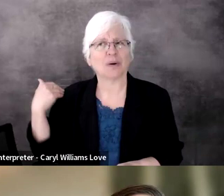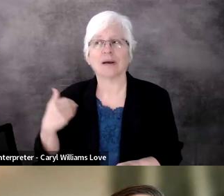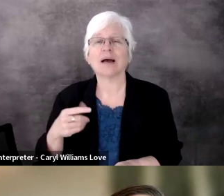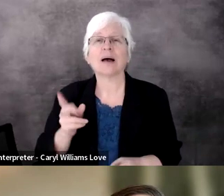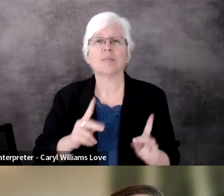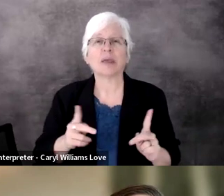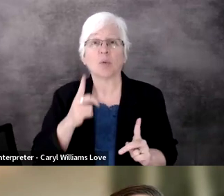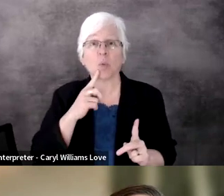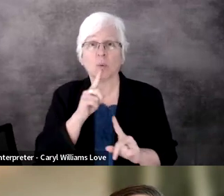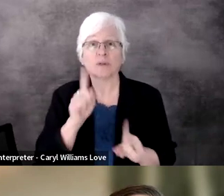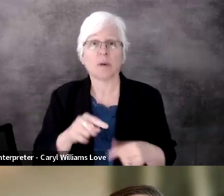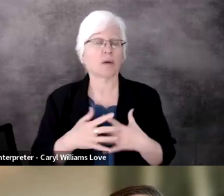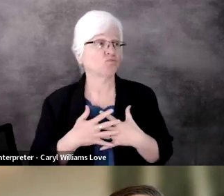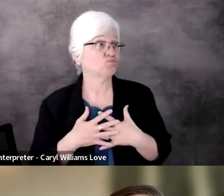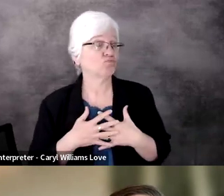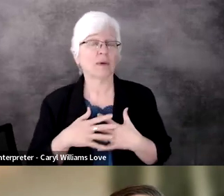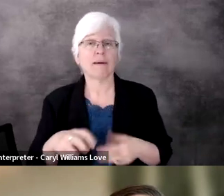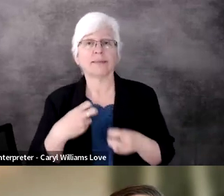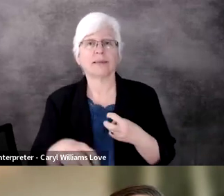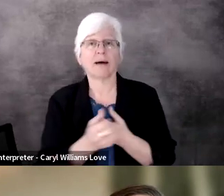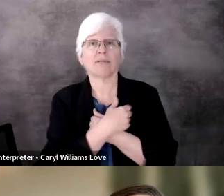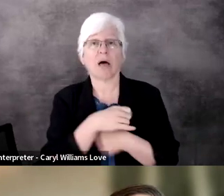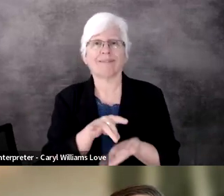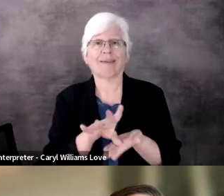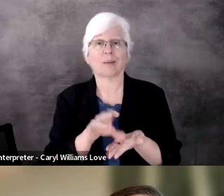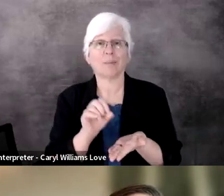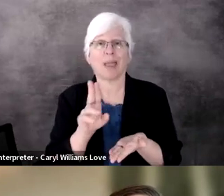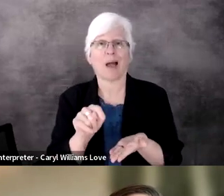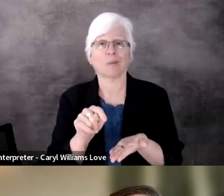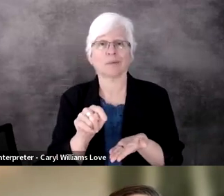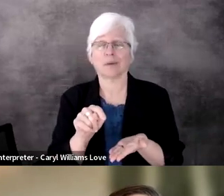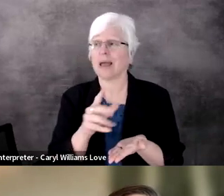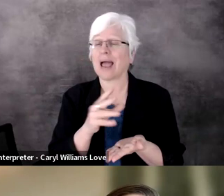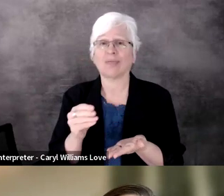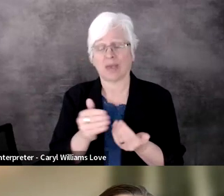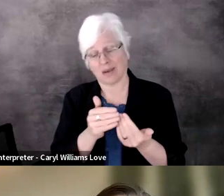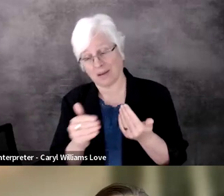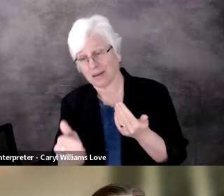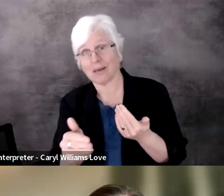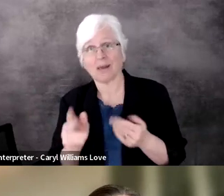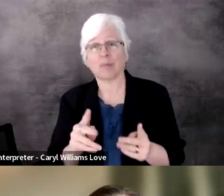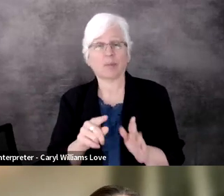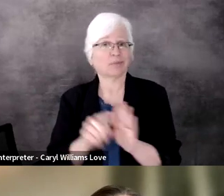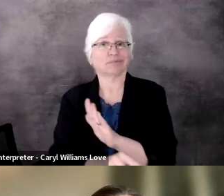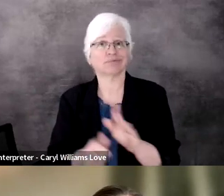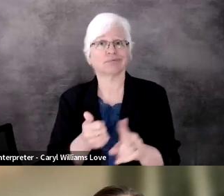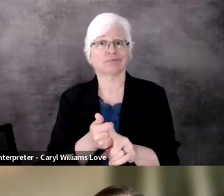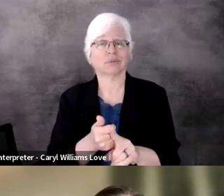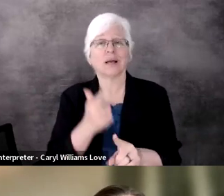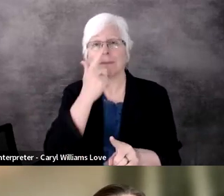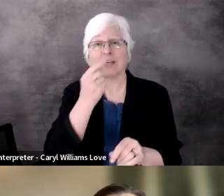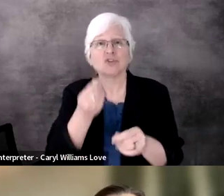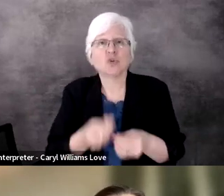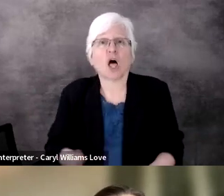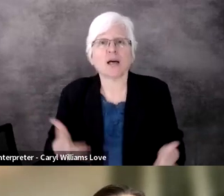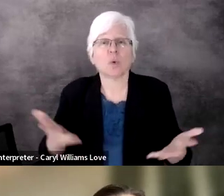And there's an untold number of suicides that have occurred immediately after a person was kicked out of their housing, because you lose two things. You lose